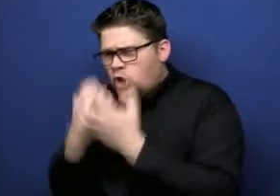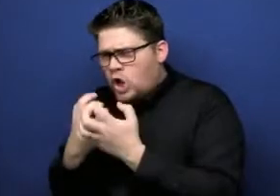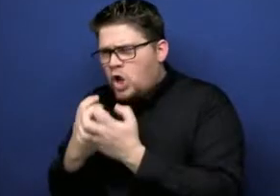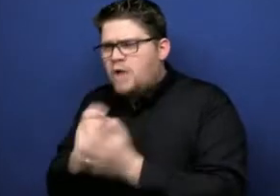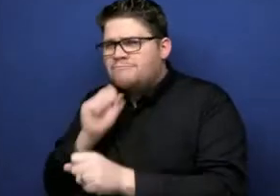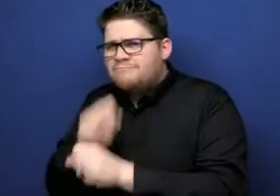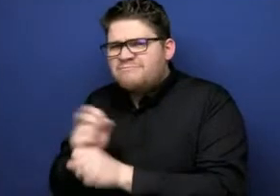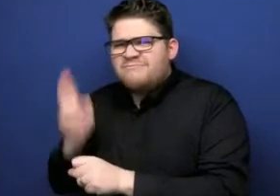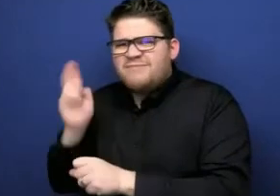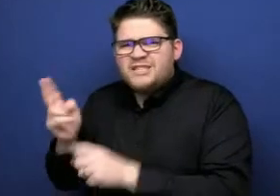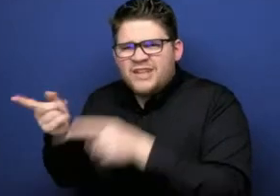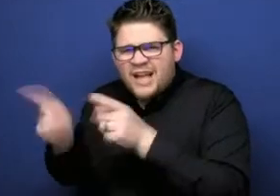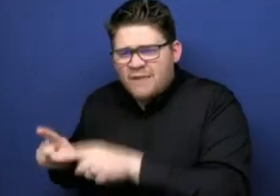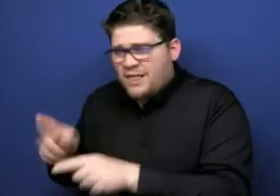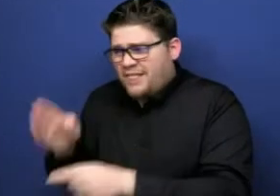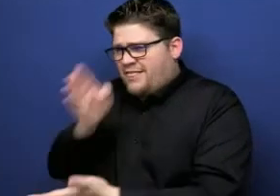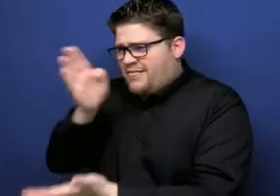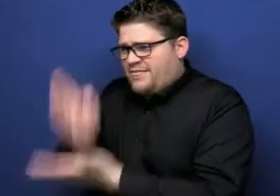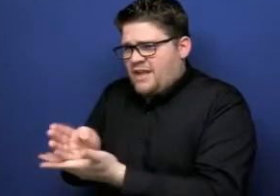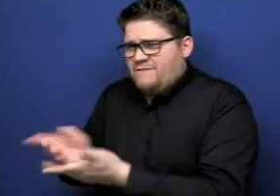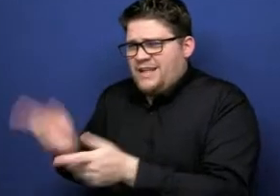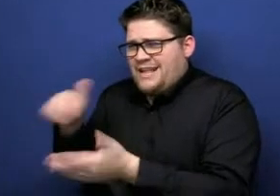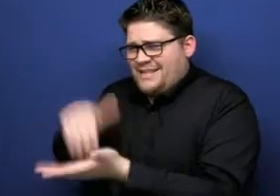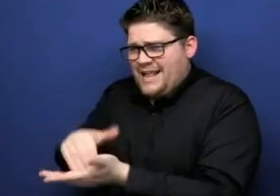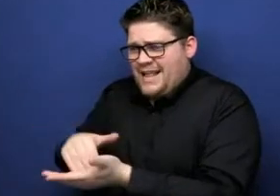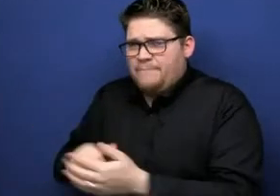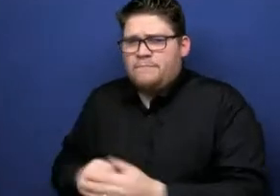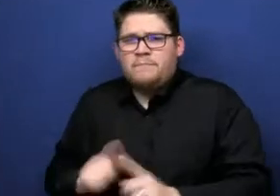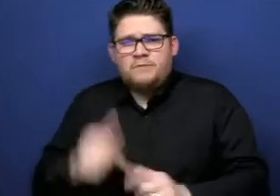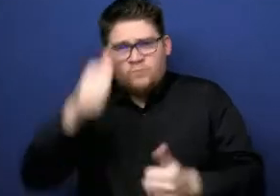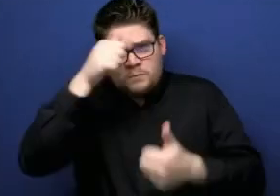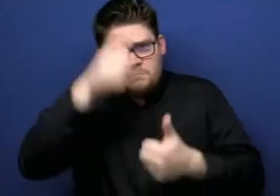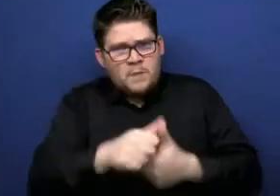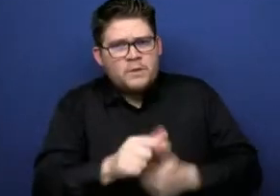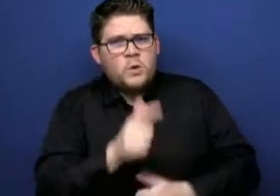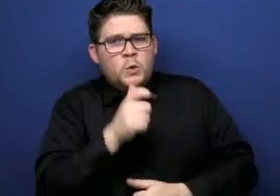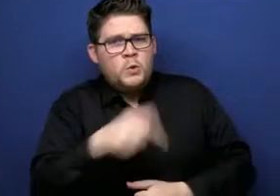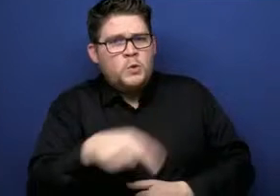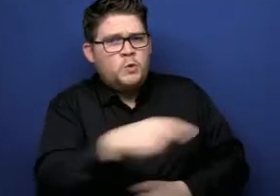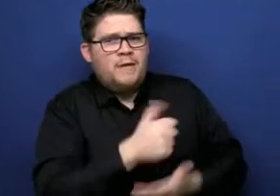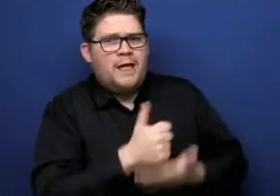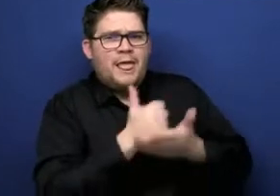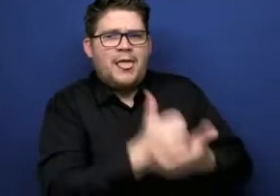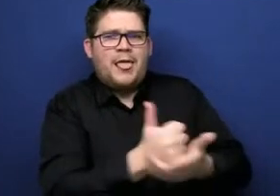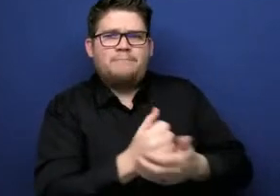acts of heroism that took place amidst such tragedy. Because even